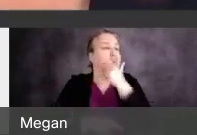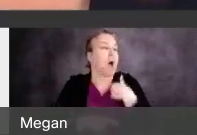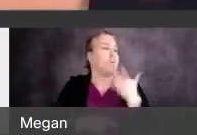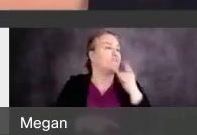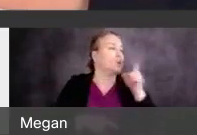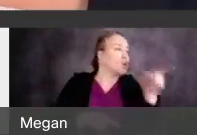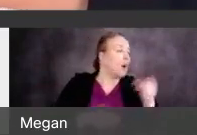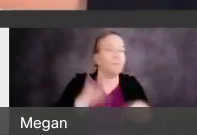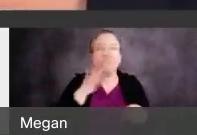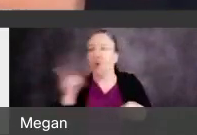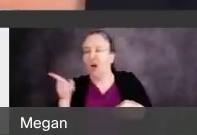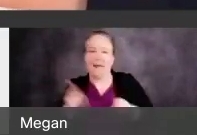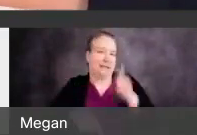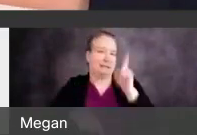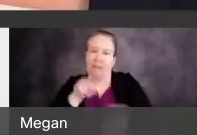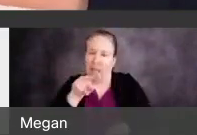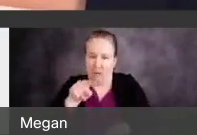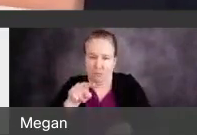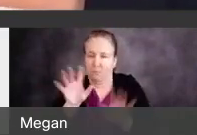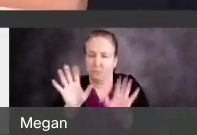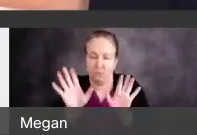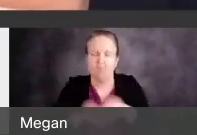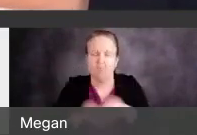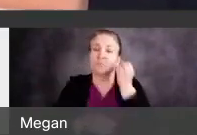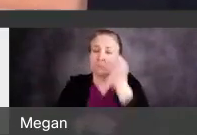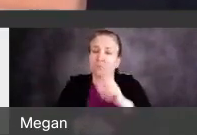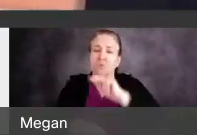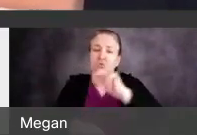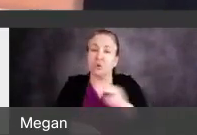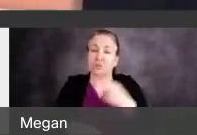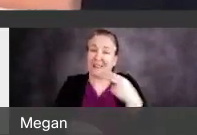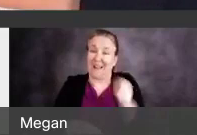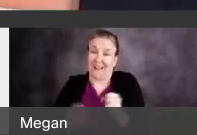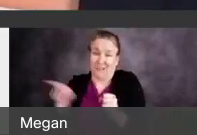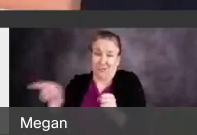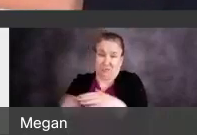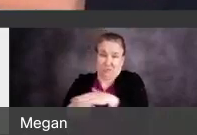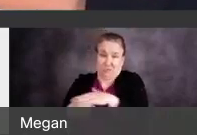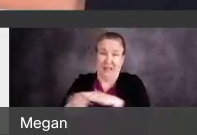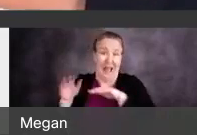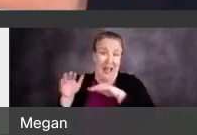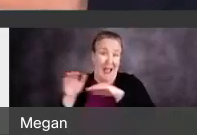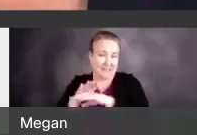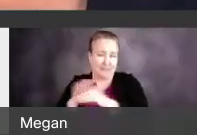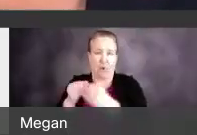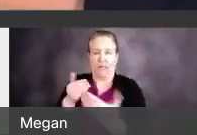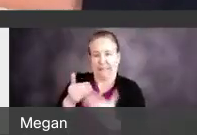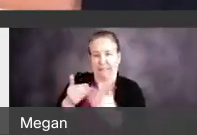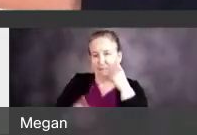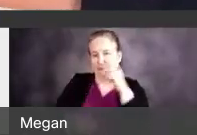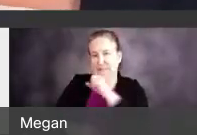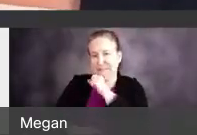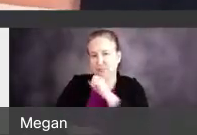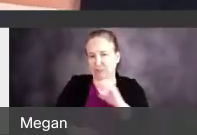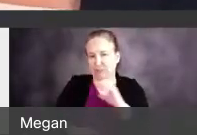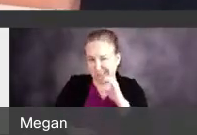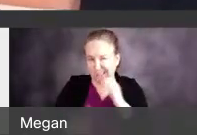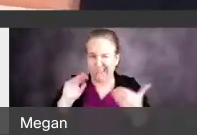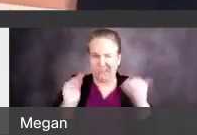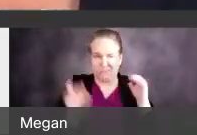location. I do want to note that the Norristown High School site has much easier access for seniors than the